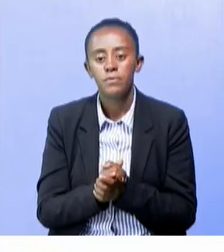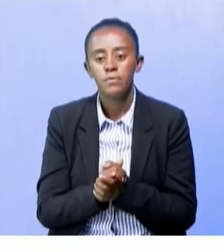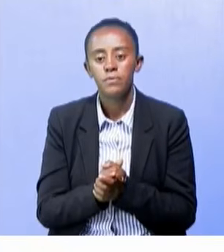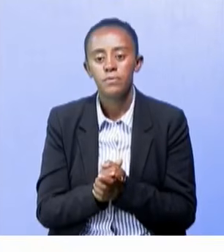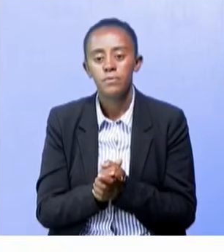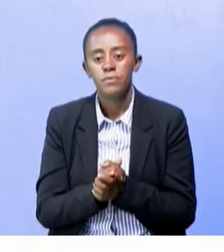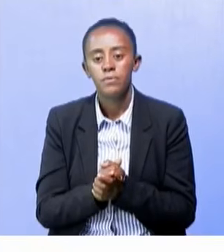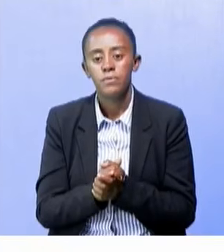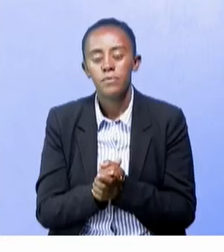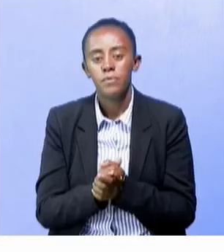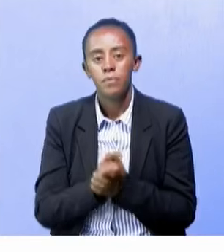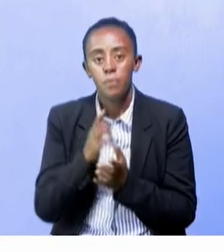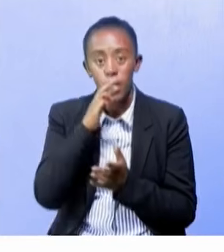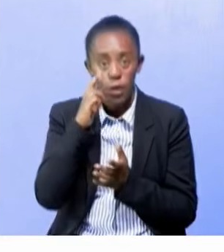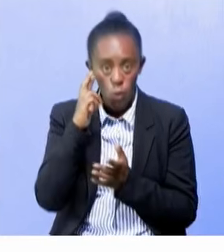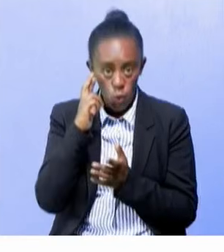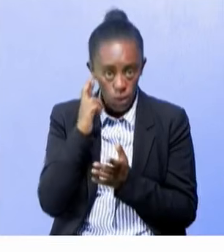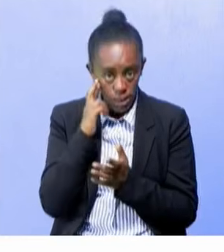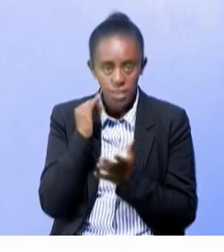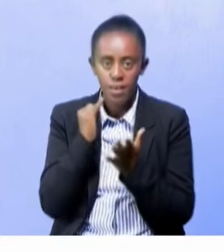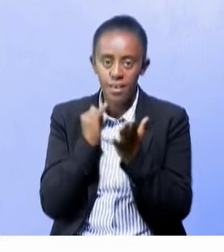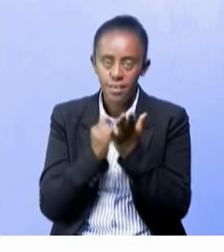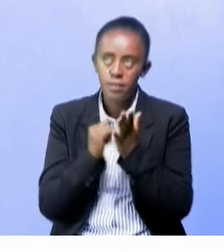it rained